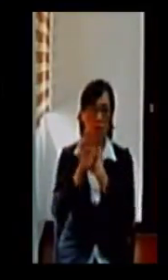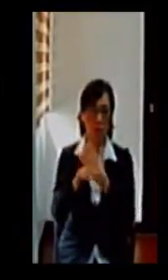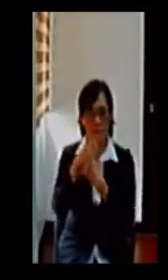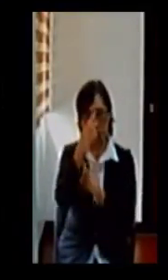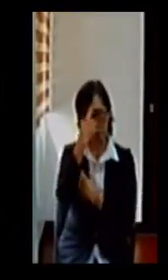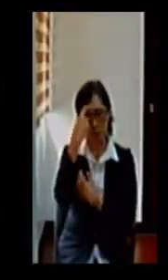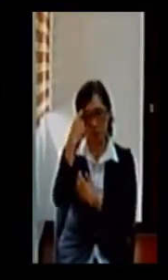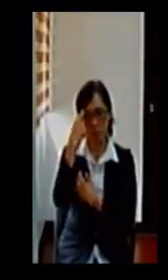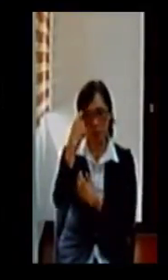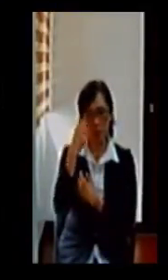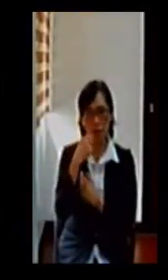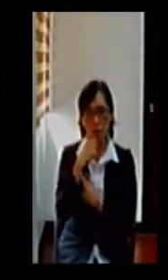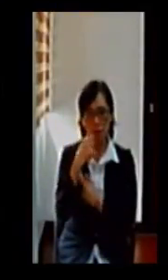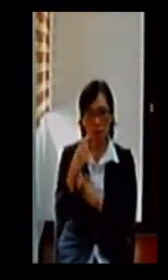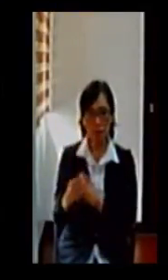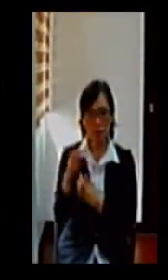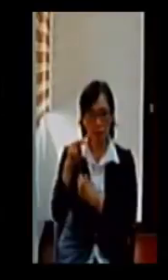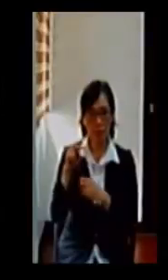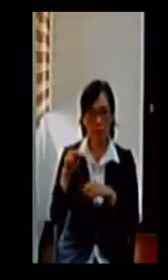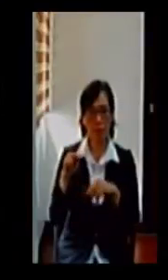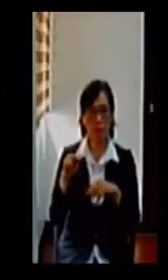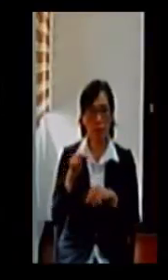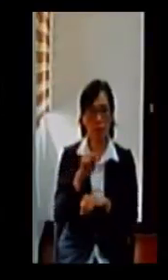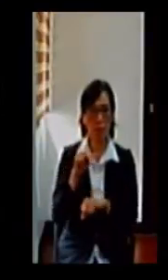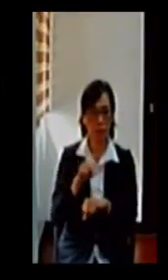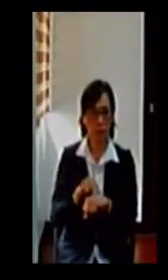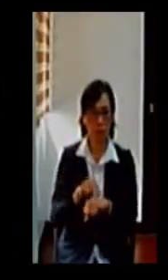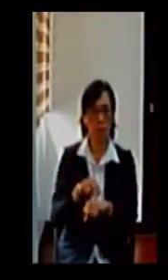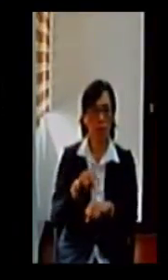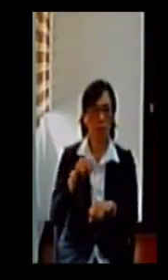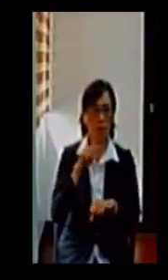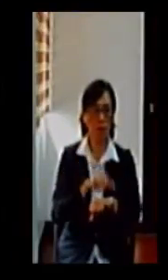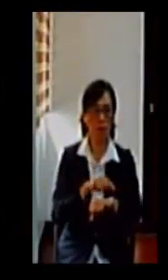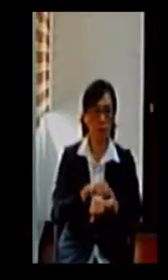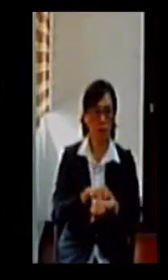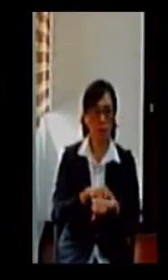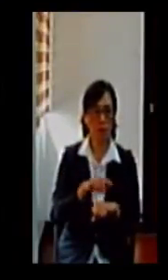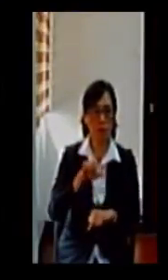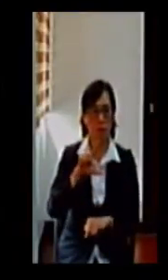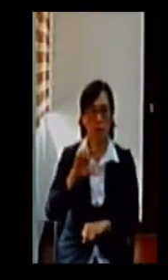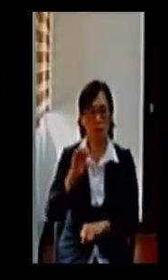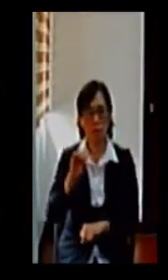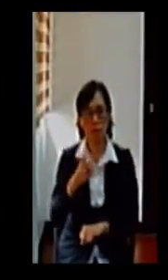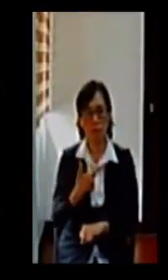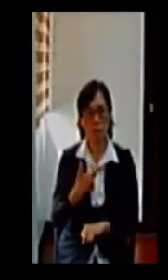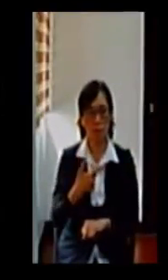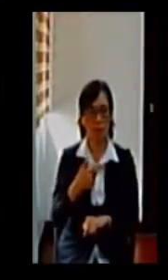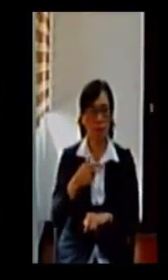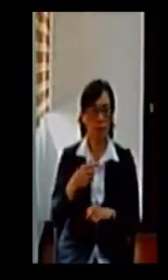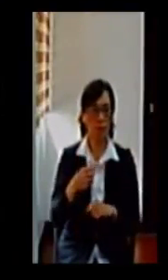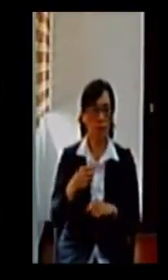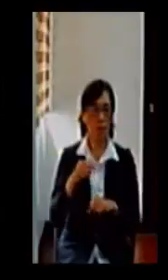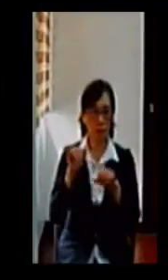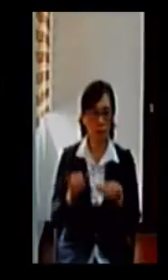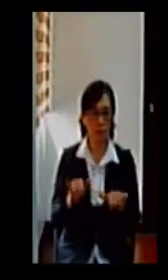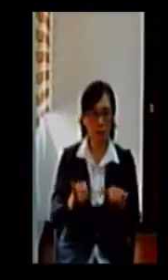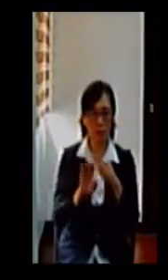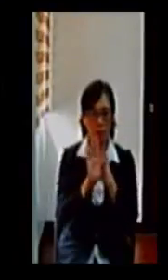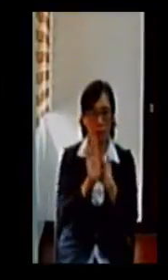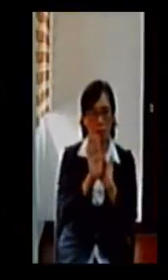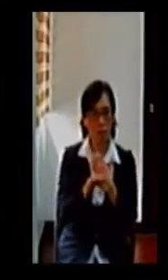Because, as I said, in nature, there's a time lag between, you know, springing back to homeostasis